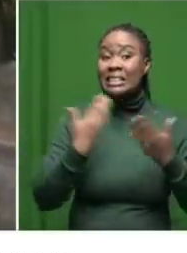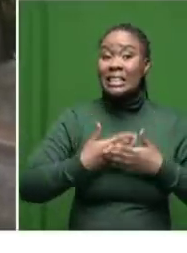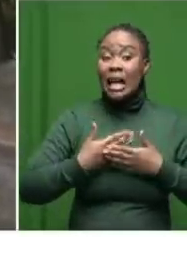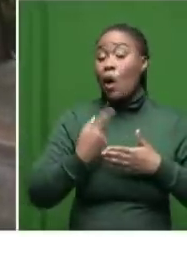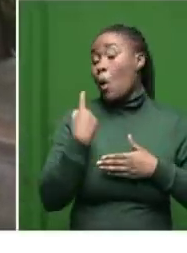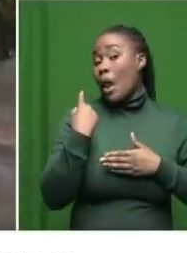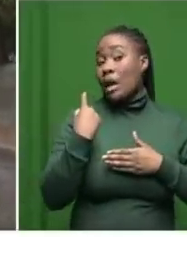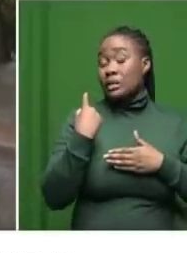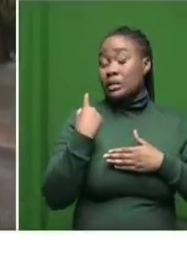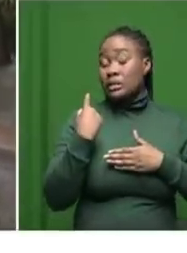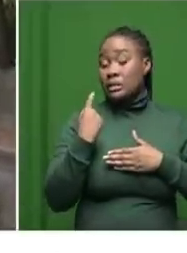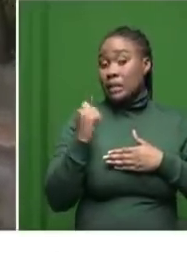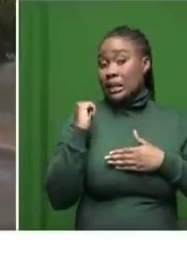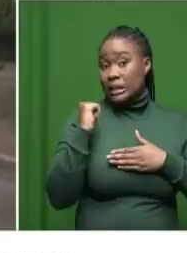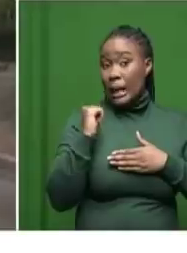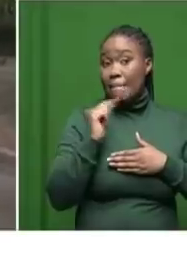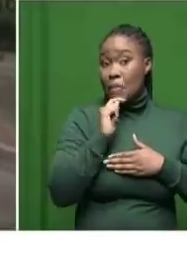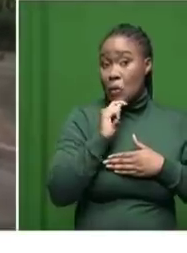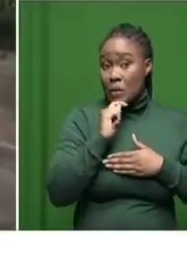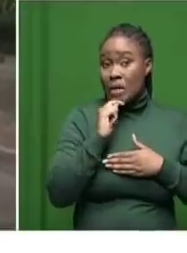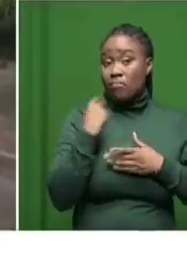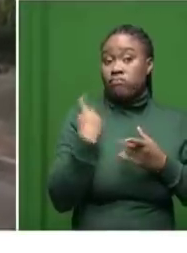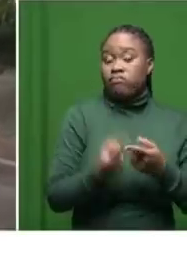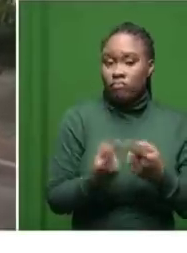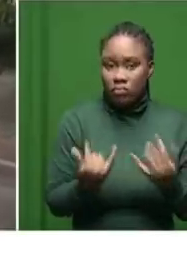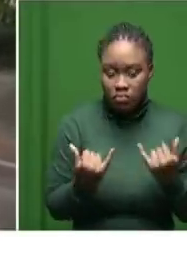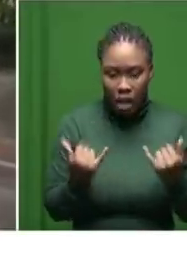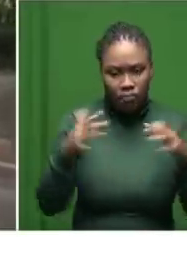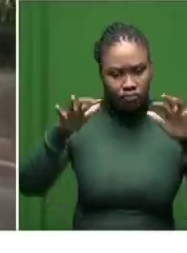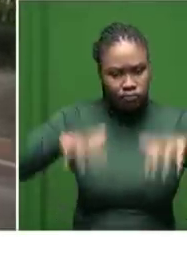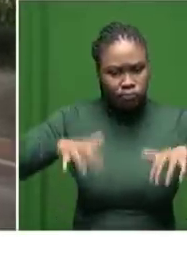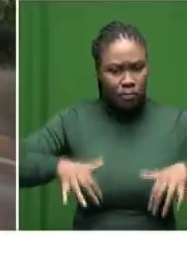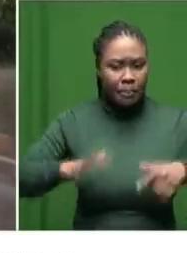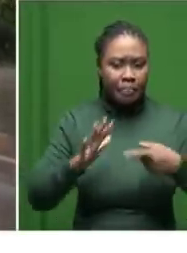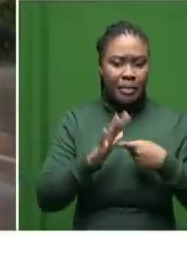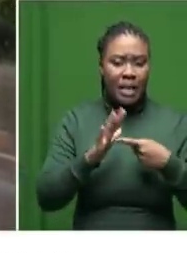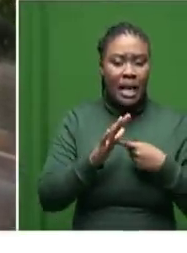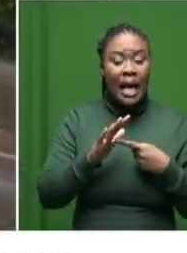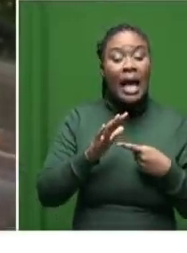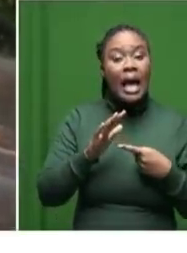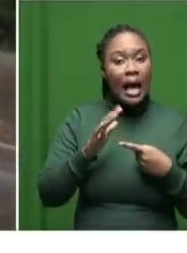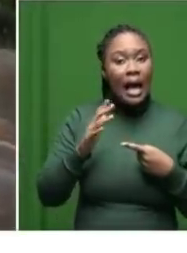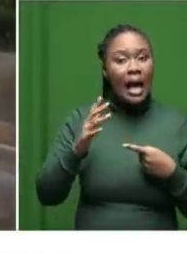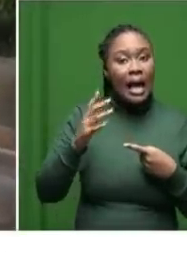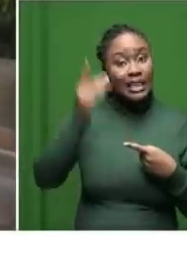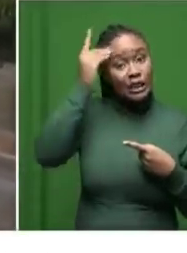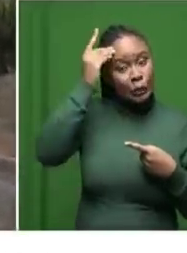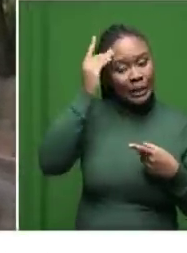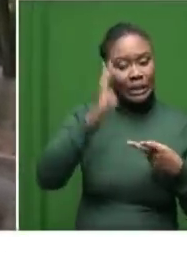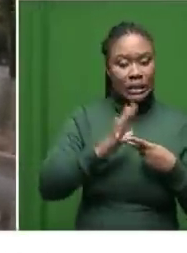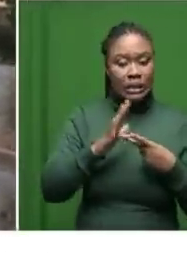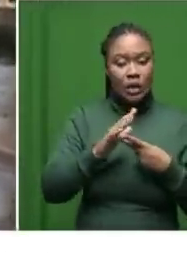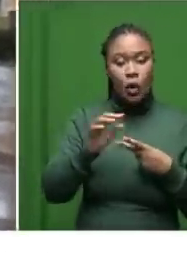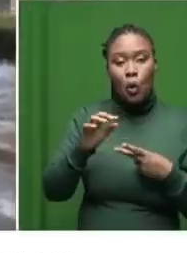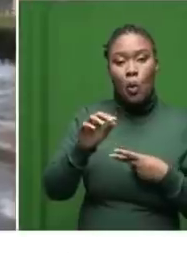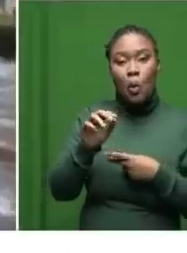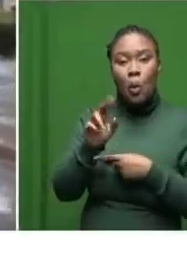still continuing raining. Other parts of eThekwini, Mlondi, in that area, you'll remember that during